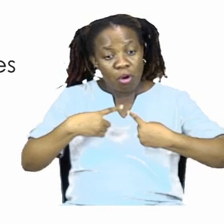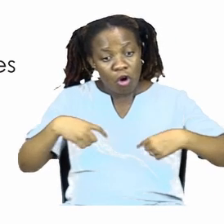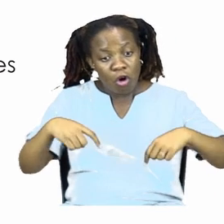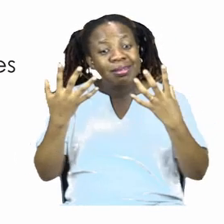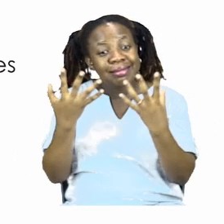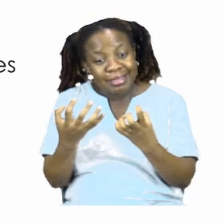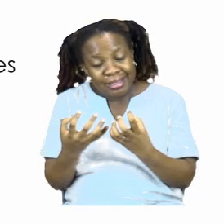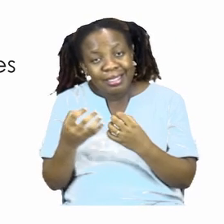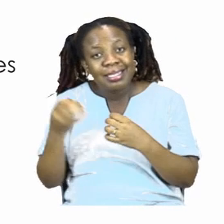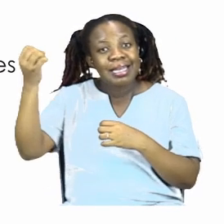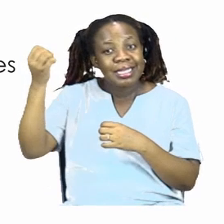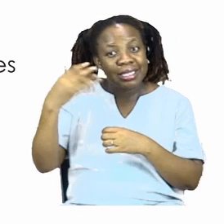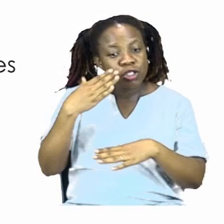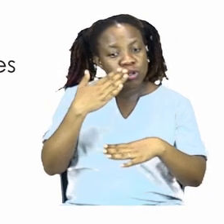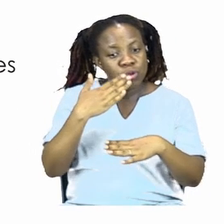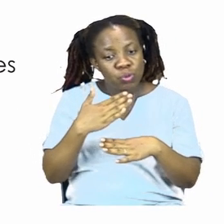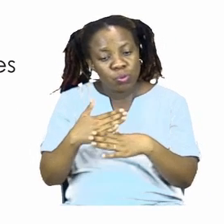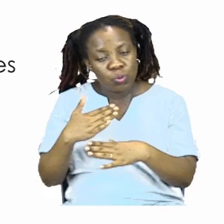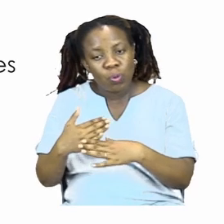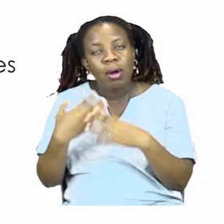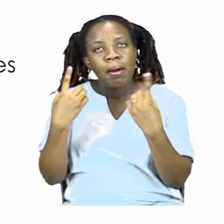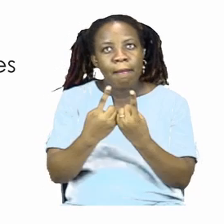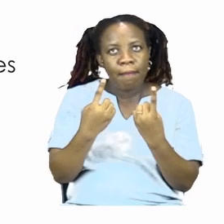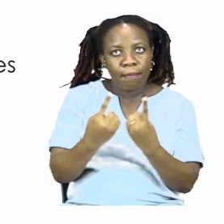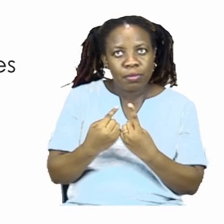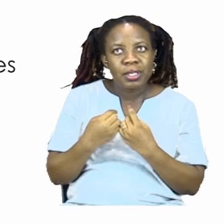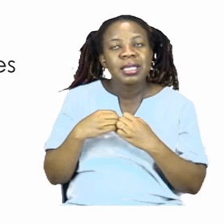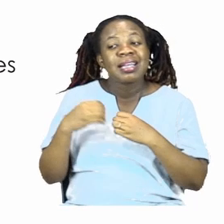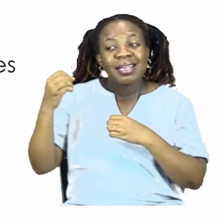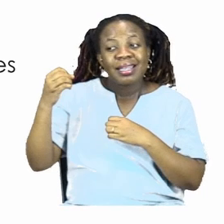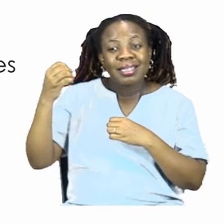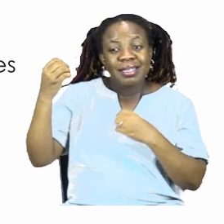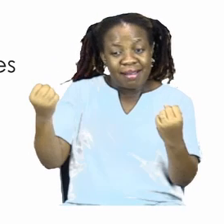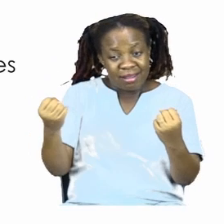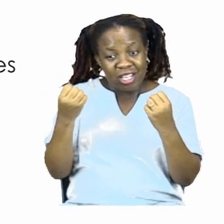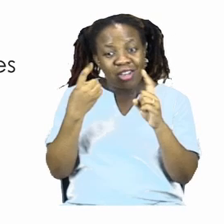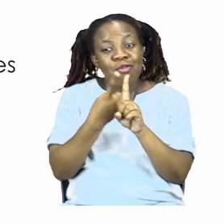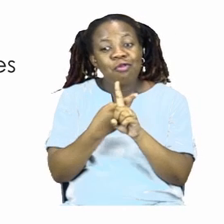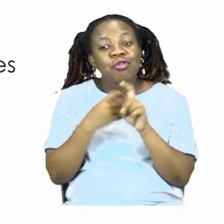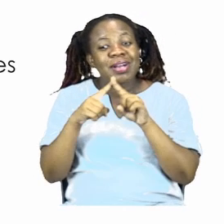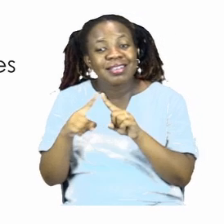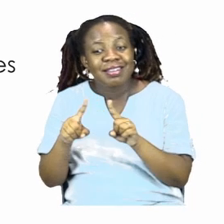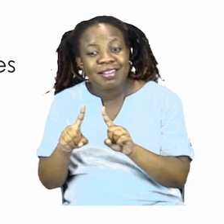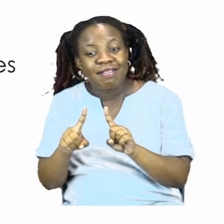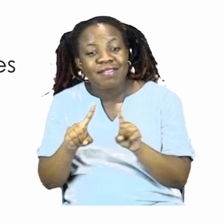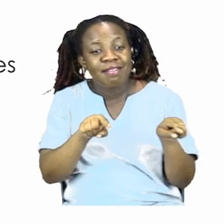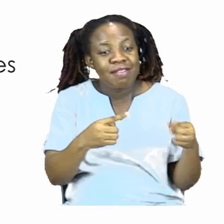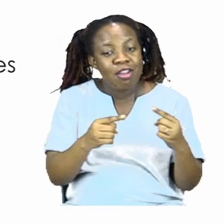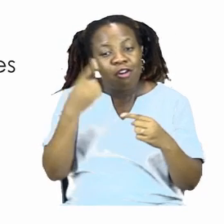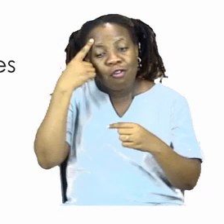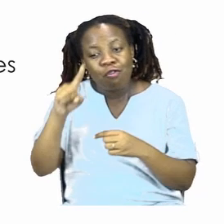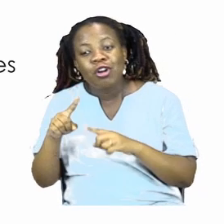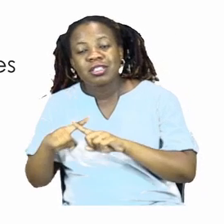work and play. We use different sources of energy for different things. Now let's look